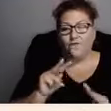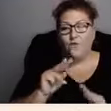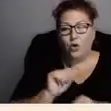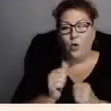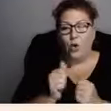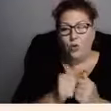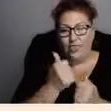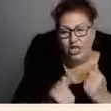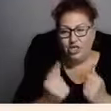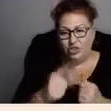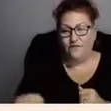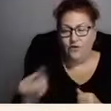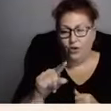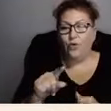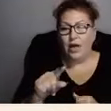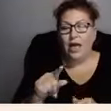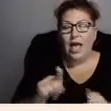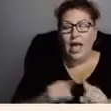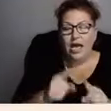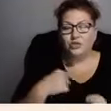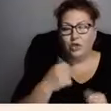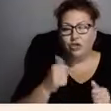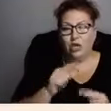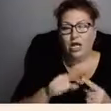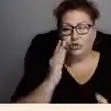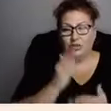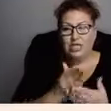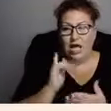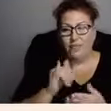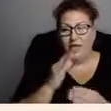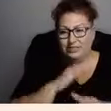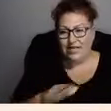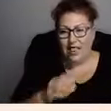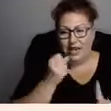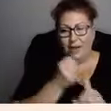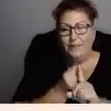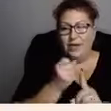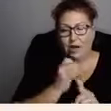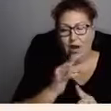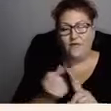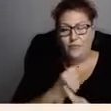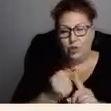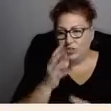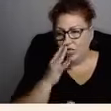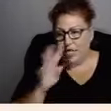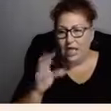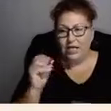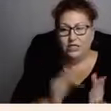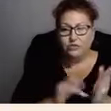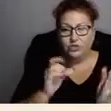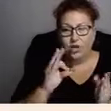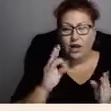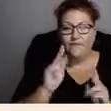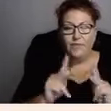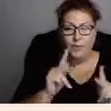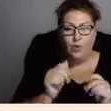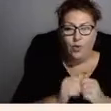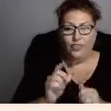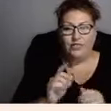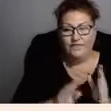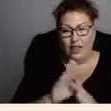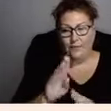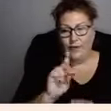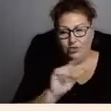one of you as we try to stop this silent epidemic of abuse, neglect, and exploitation of individuals with developmental